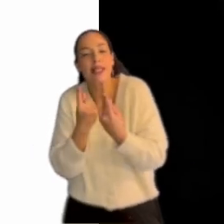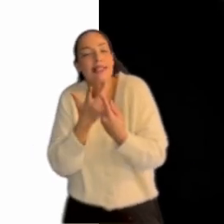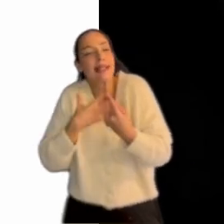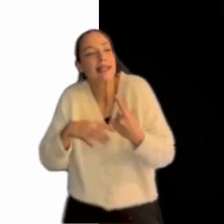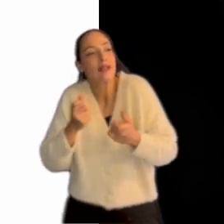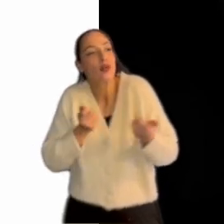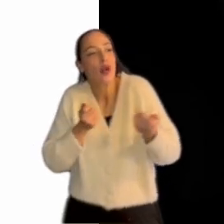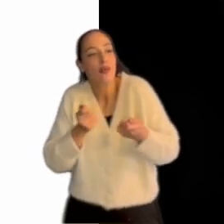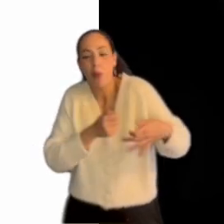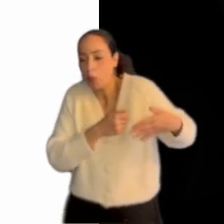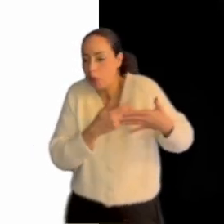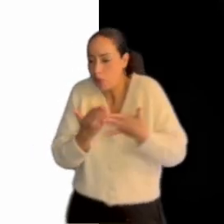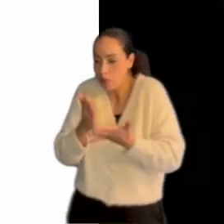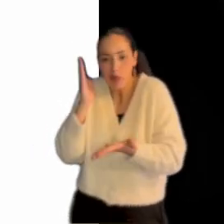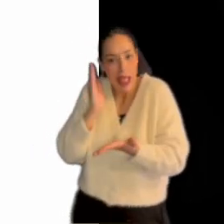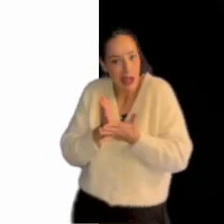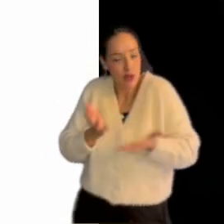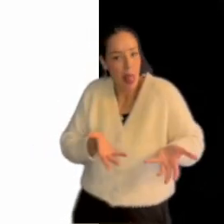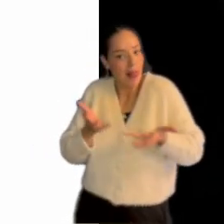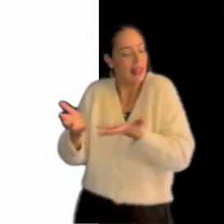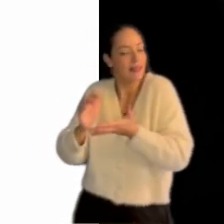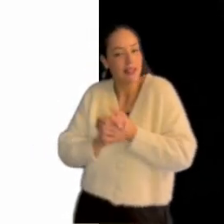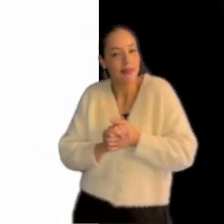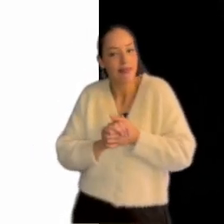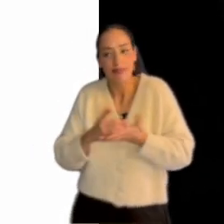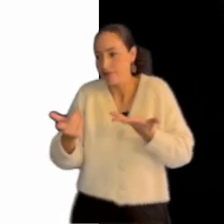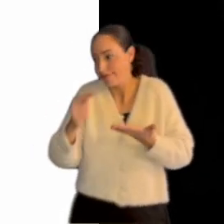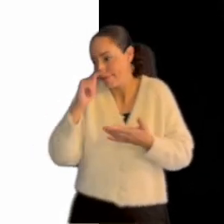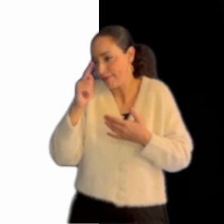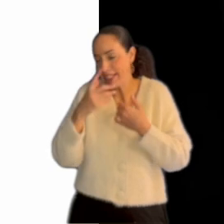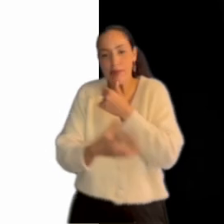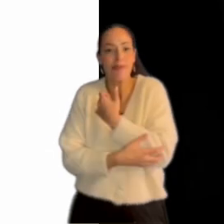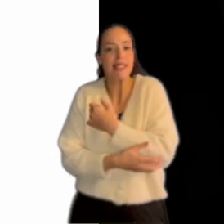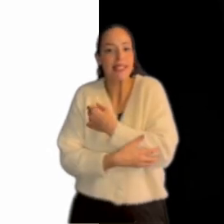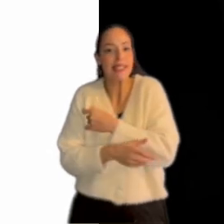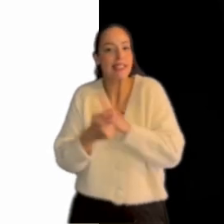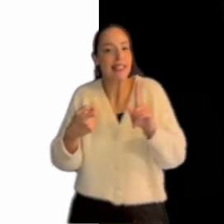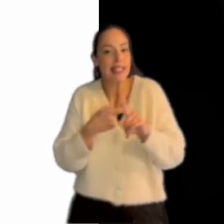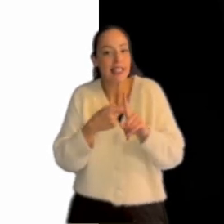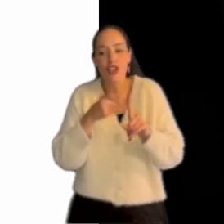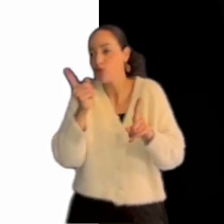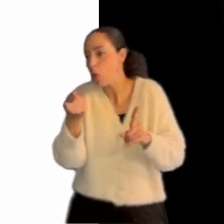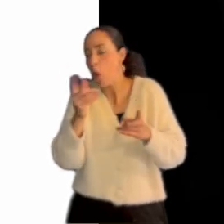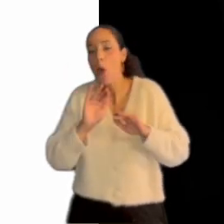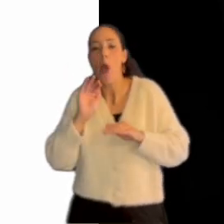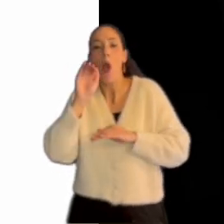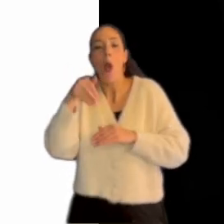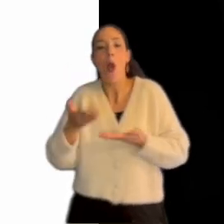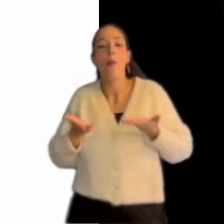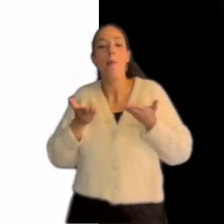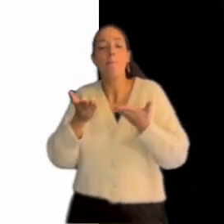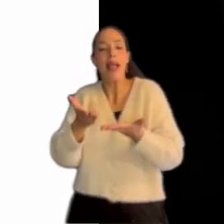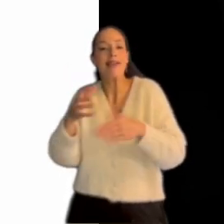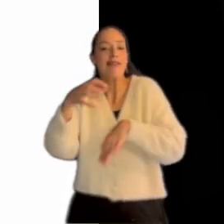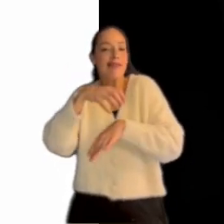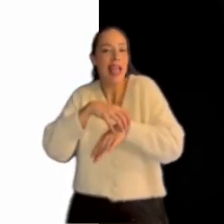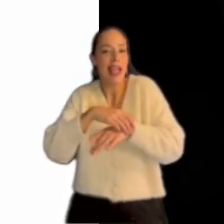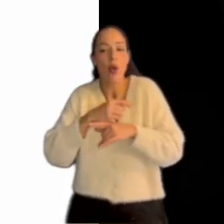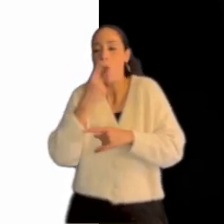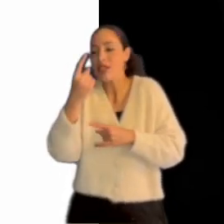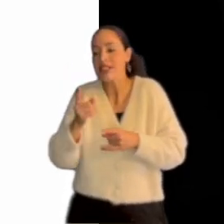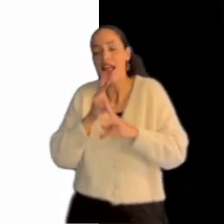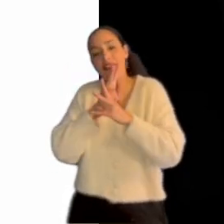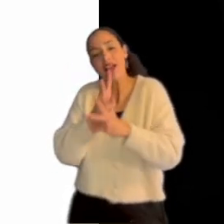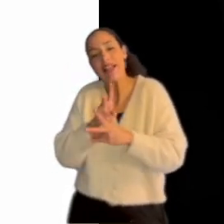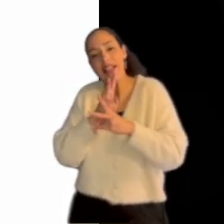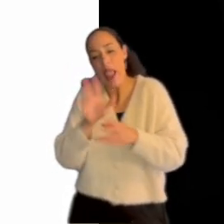and home-baked cakes during staff meetings through to self-care boxes filled with resources to relax, replenish and inspire. The actual financial